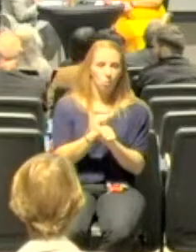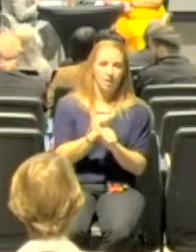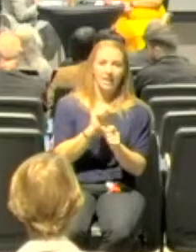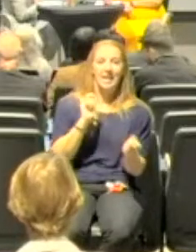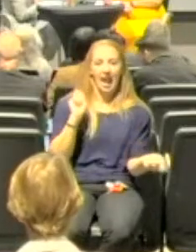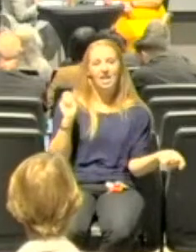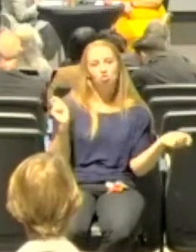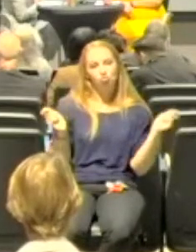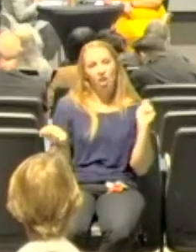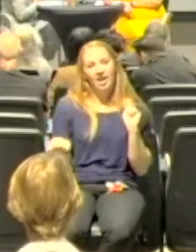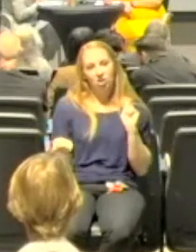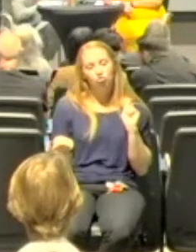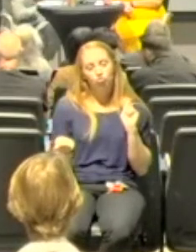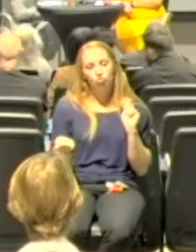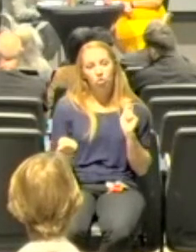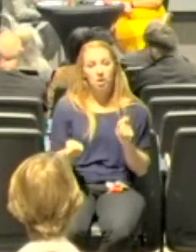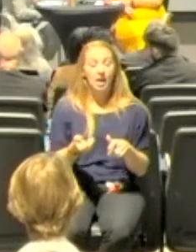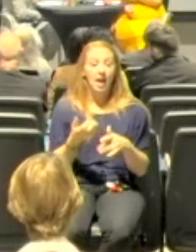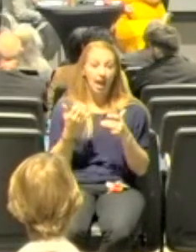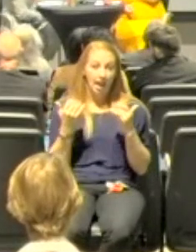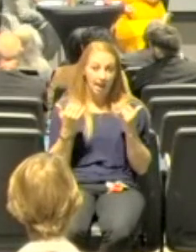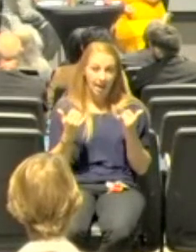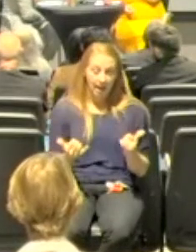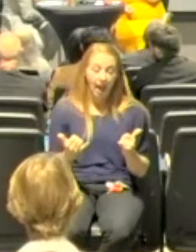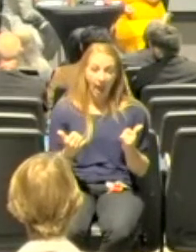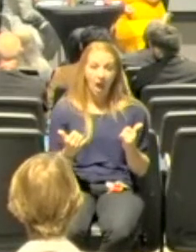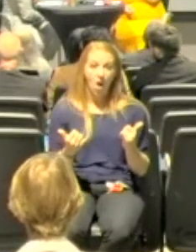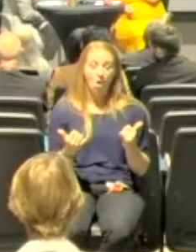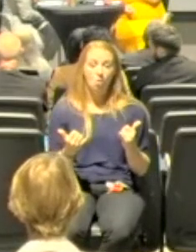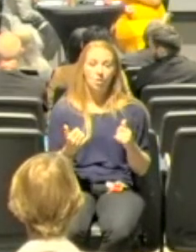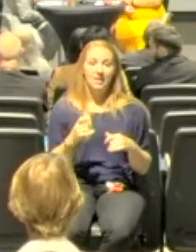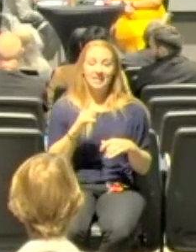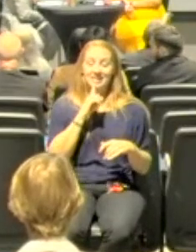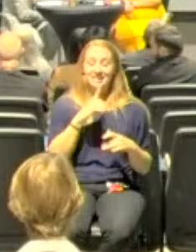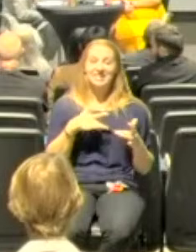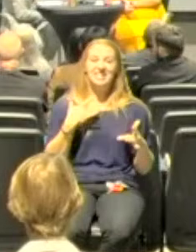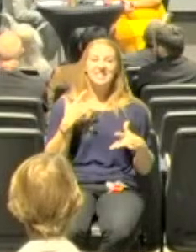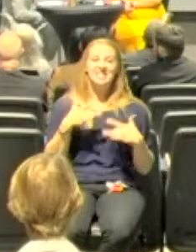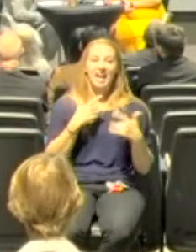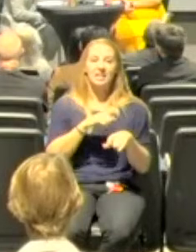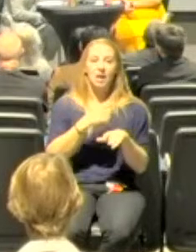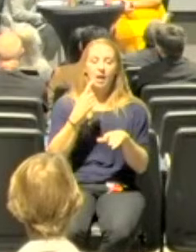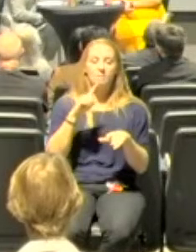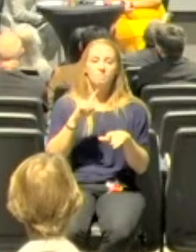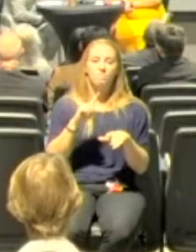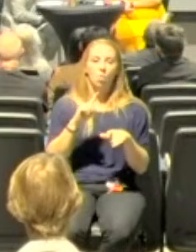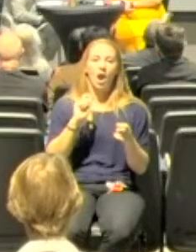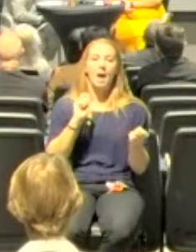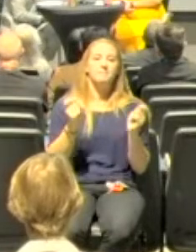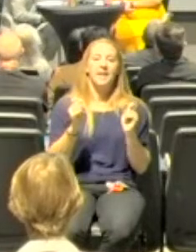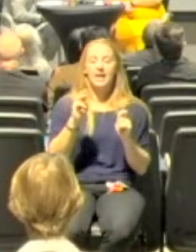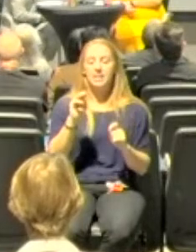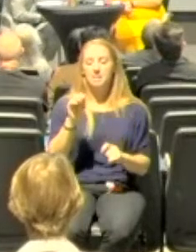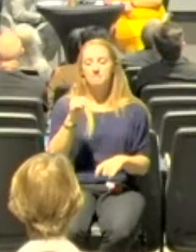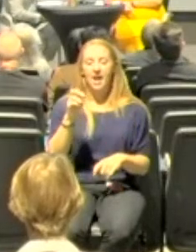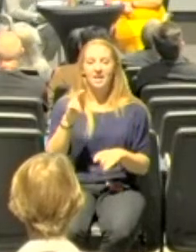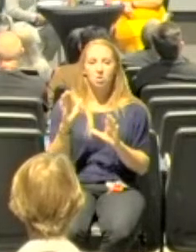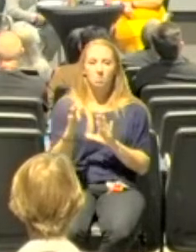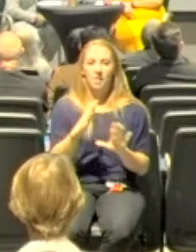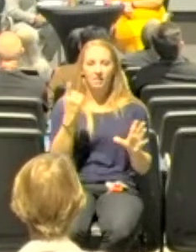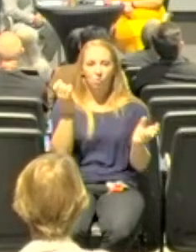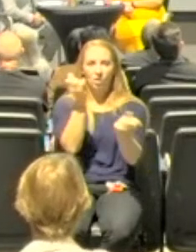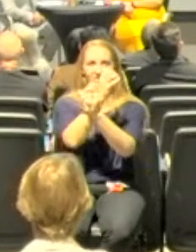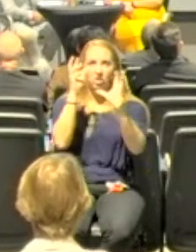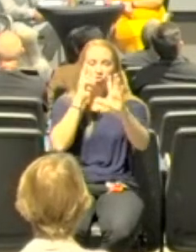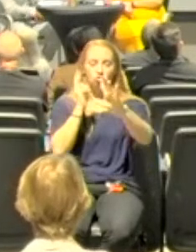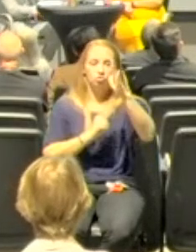have changed. So now this is an absolute exciting time to update the master plan with what we envision in the next 10 to